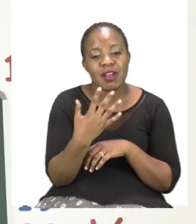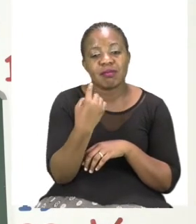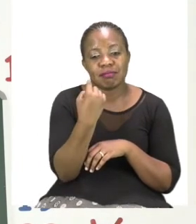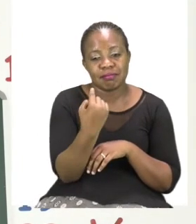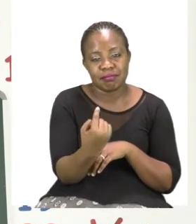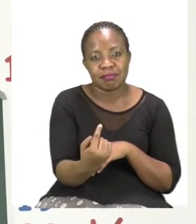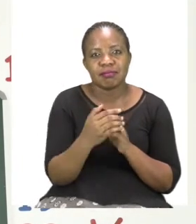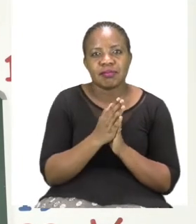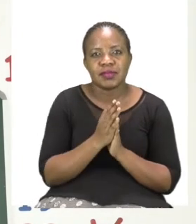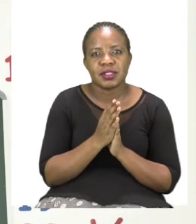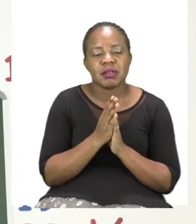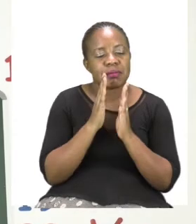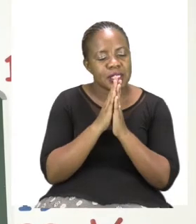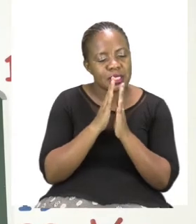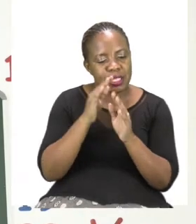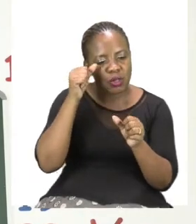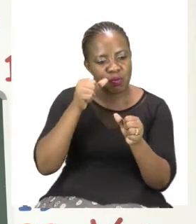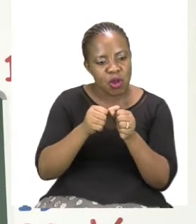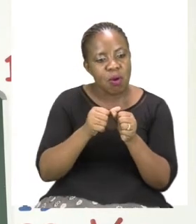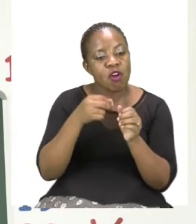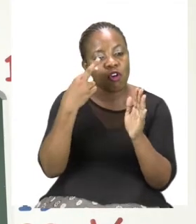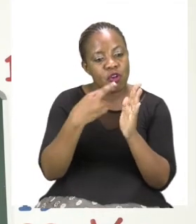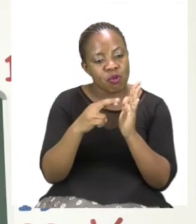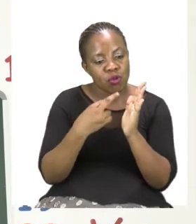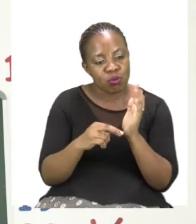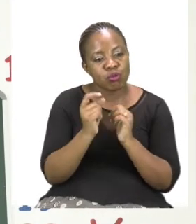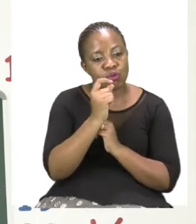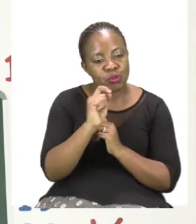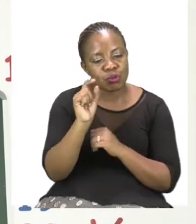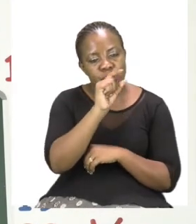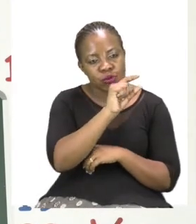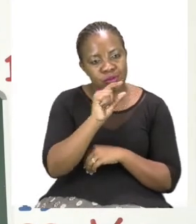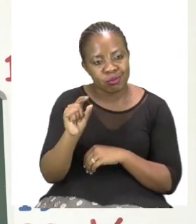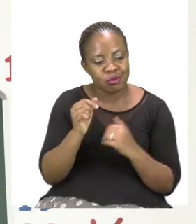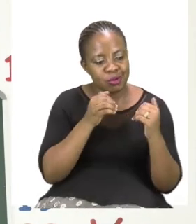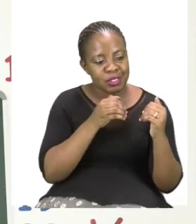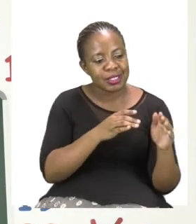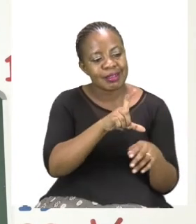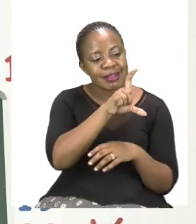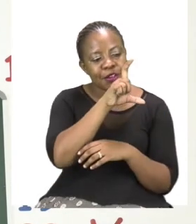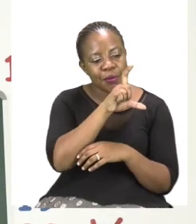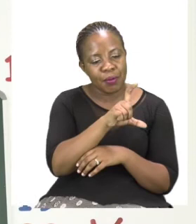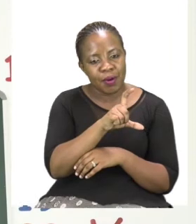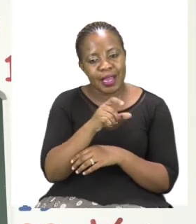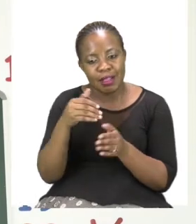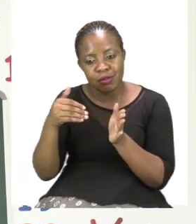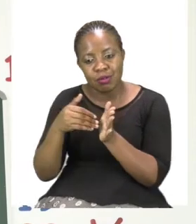Remember the rule of the capital letter at the beginning of a sentence and a full stop at the